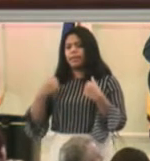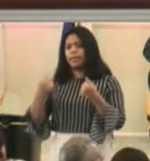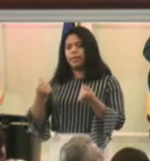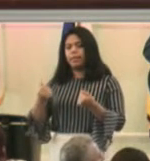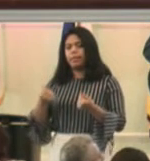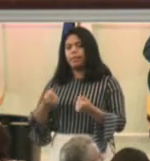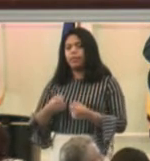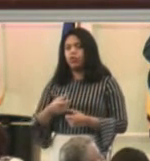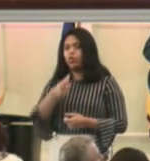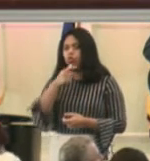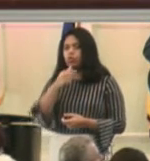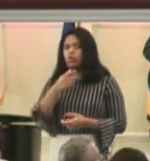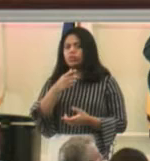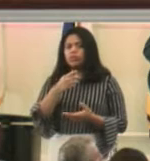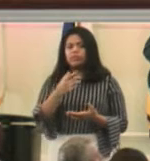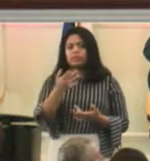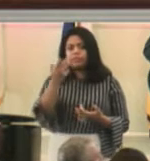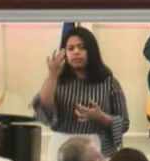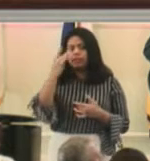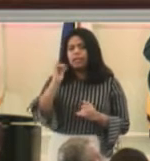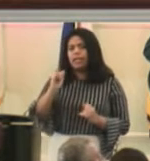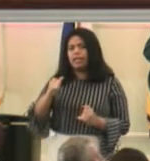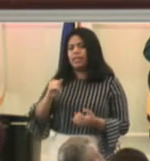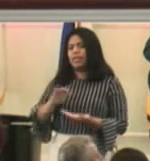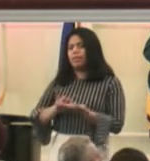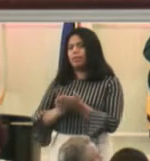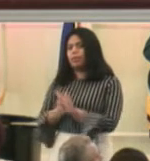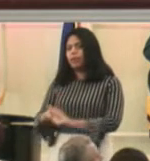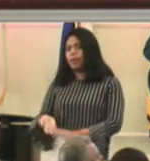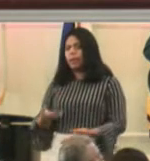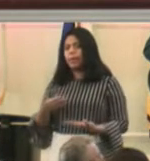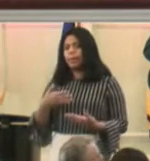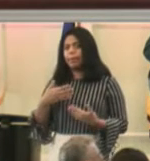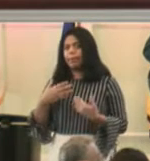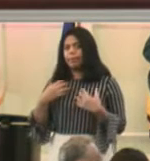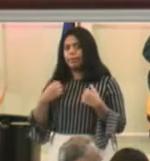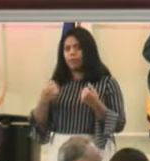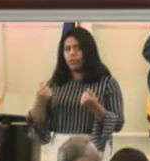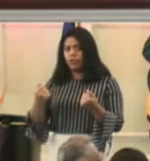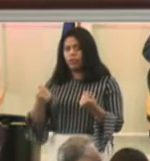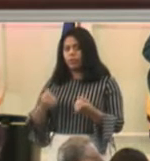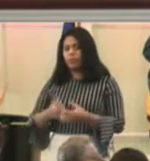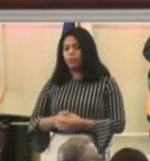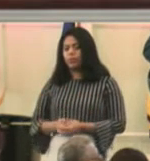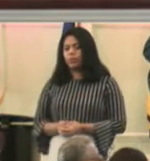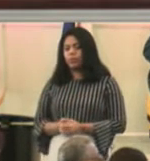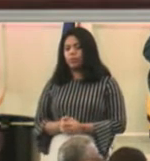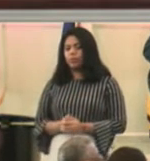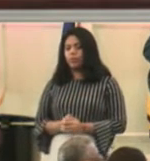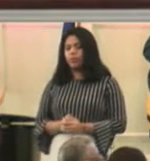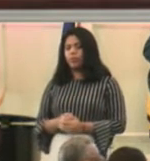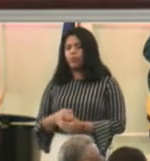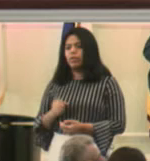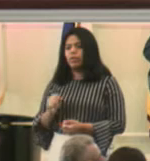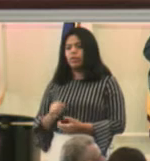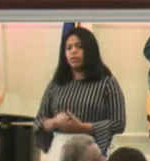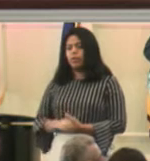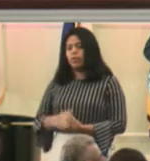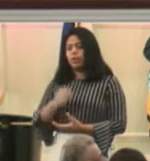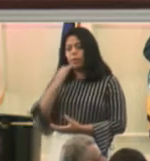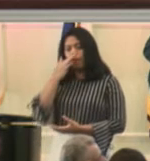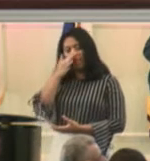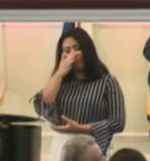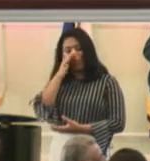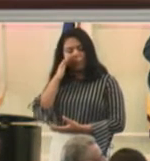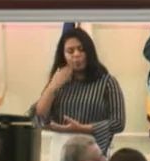all those lists of people who are sick. We pray that you touch them in your mighty way and heal them. We would like to see them back.